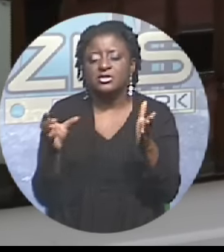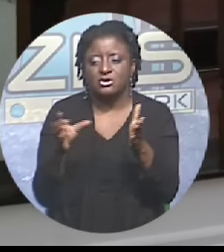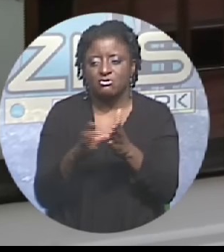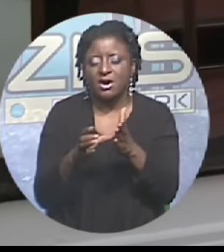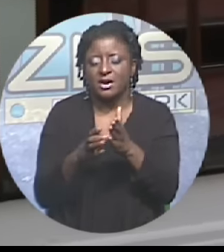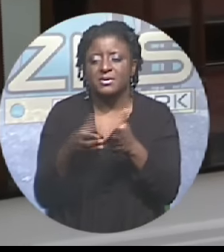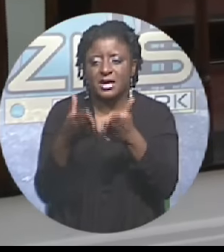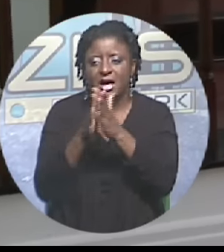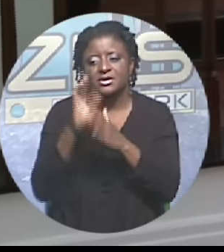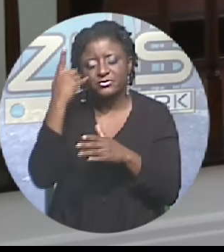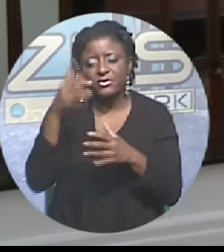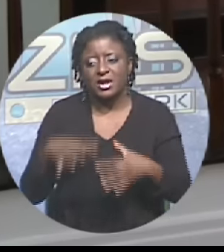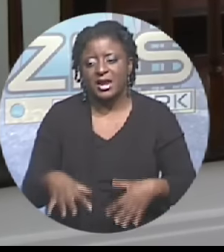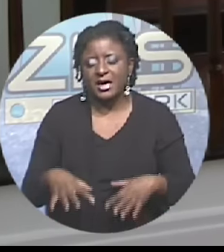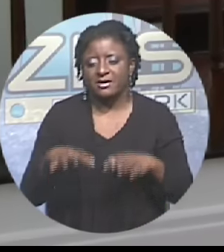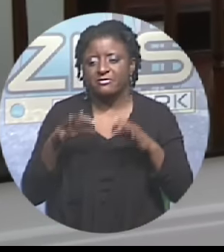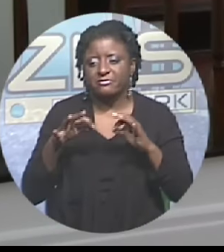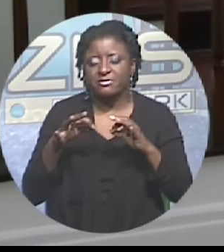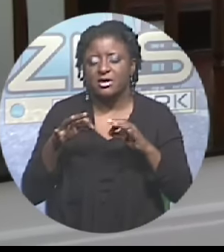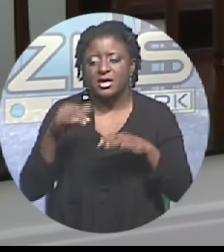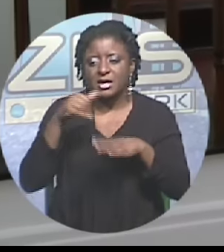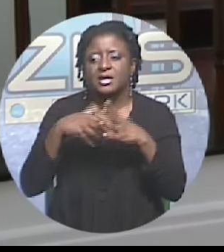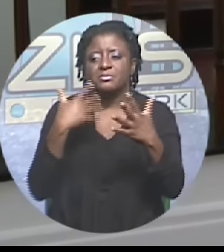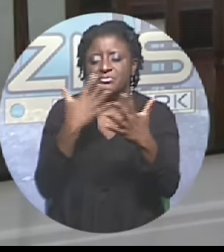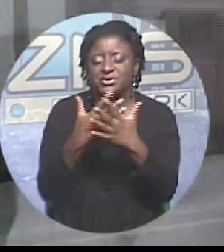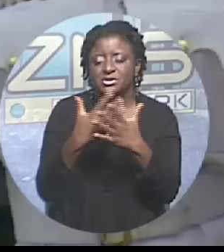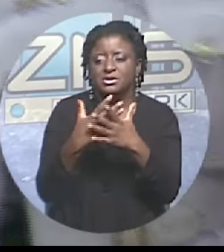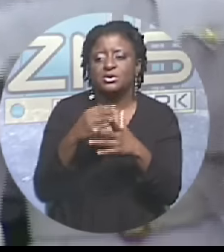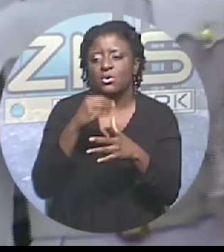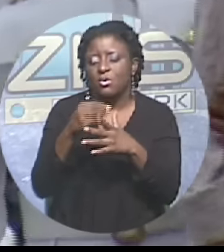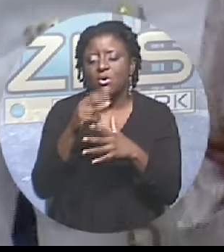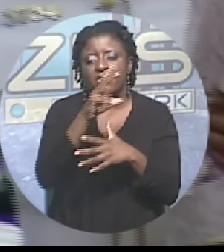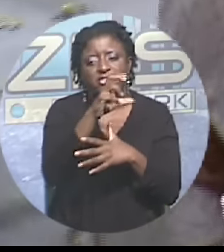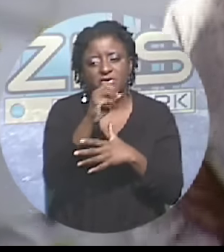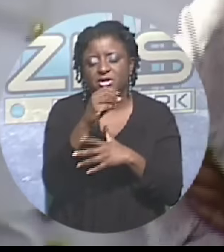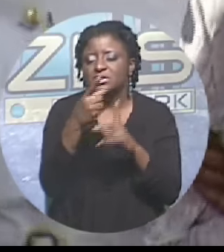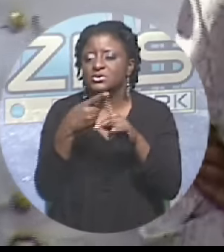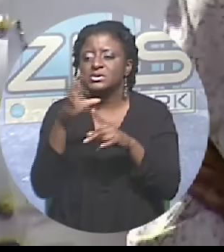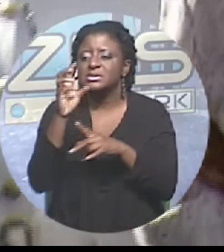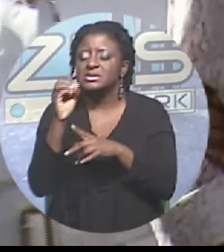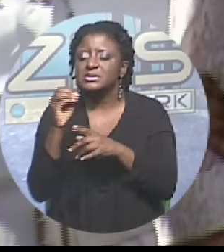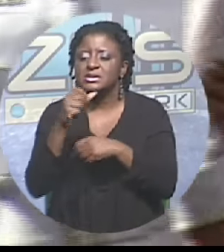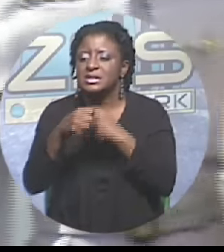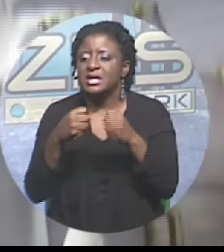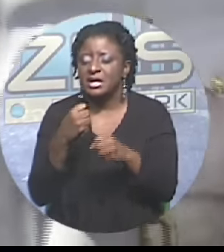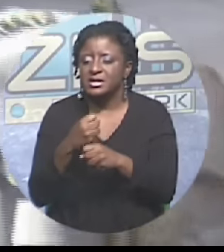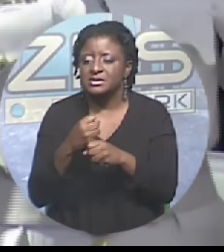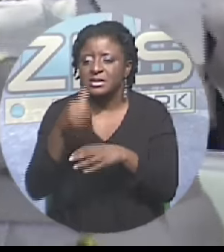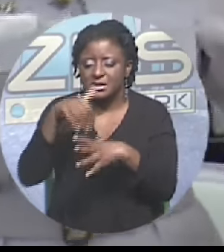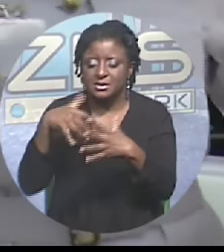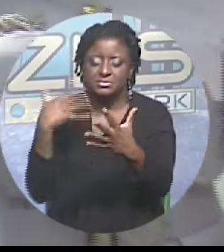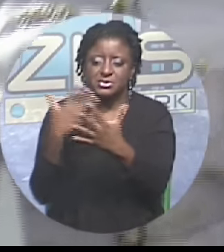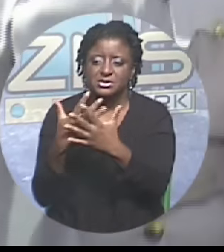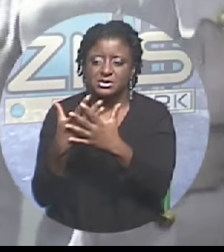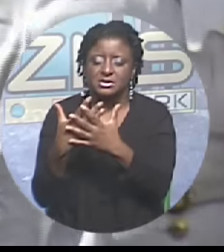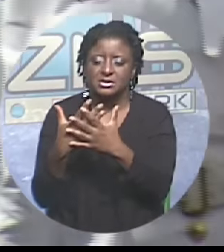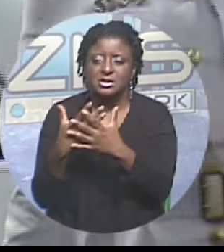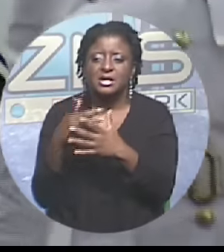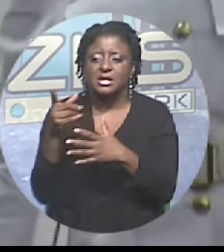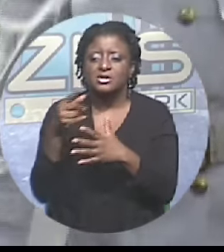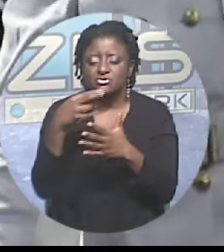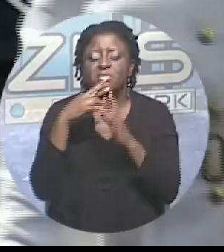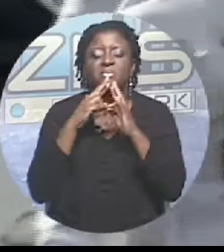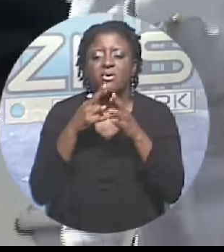years behind bars. The court also heard from the probation officer, who revealed in her report that Vasili grew up in a 2-parent